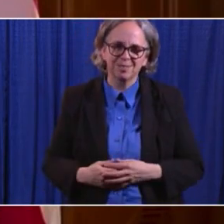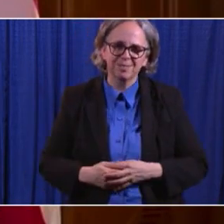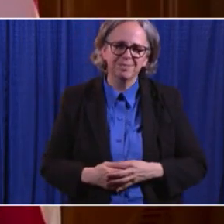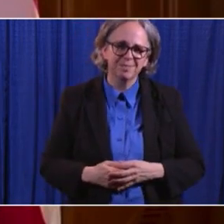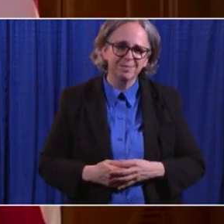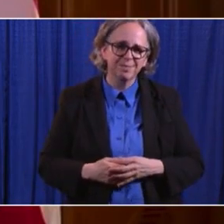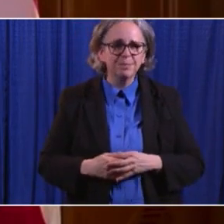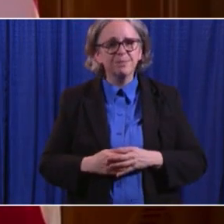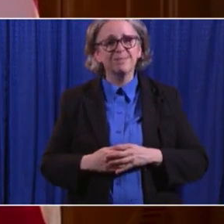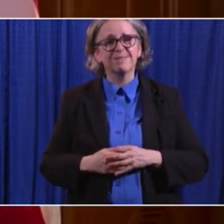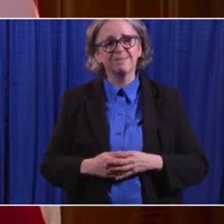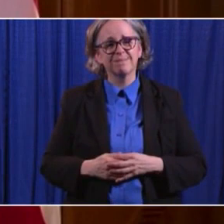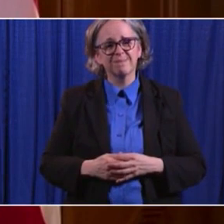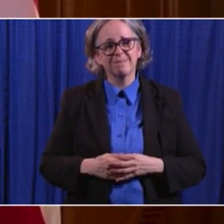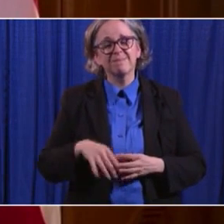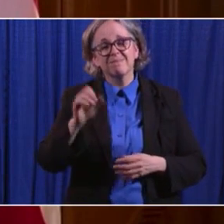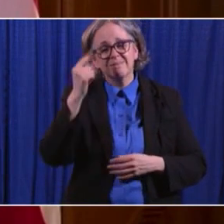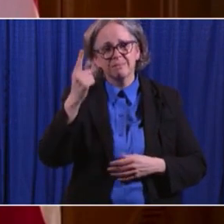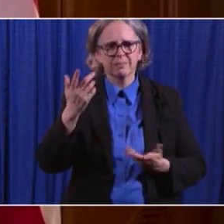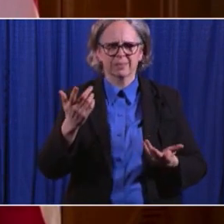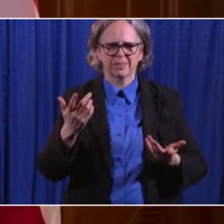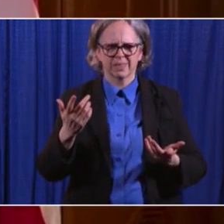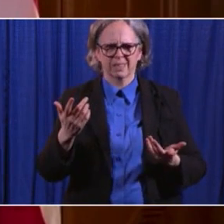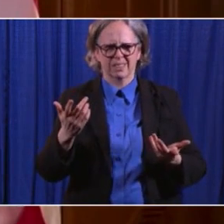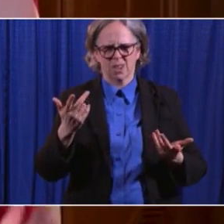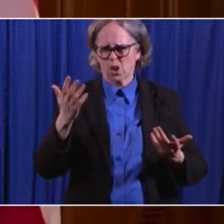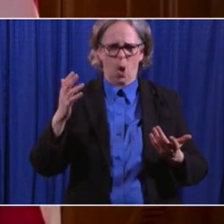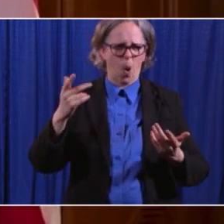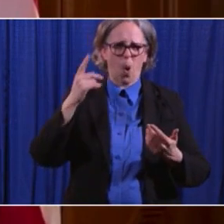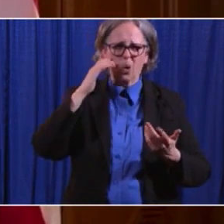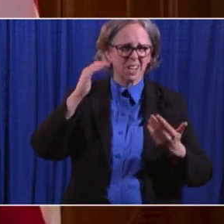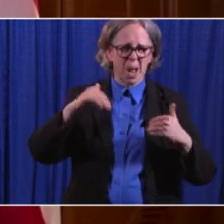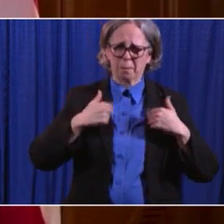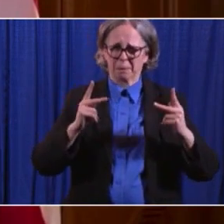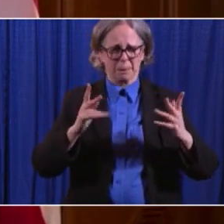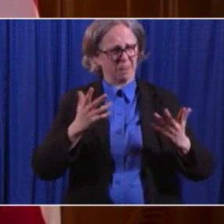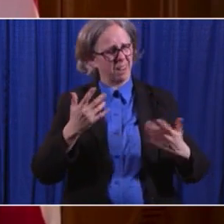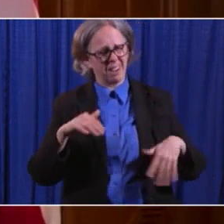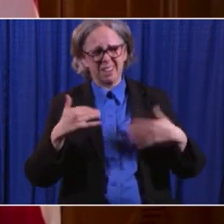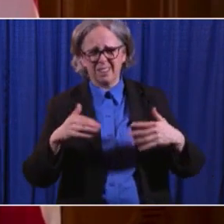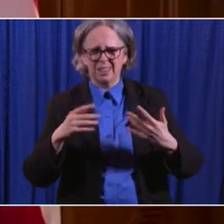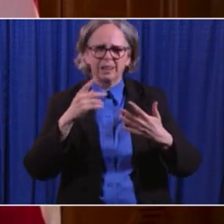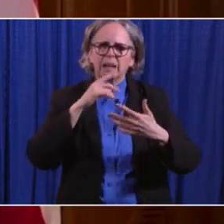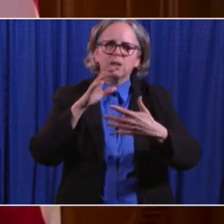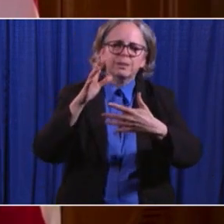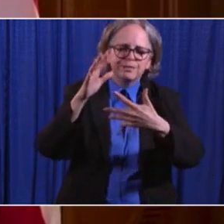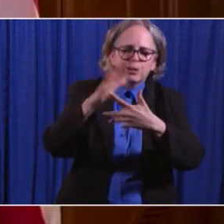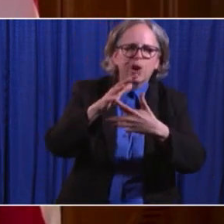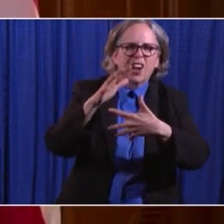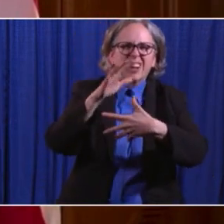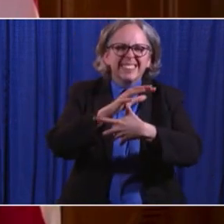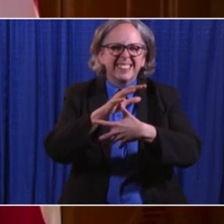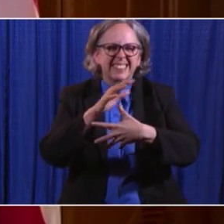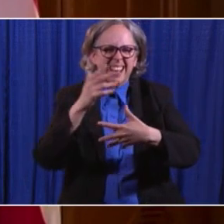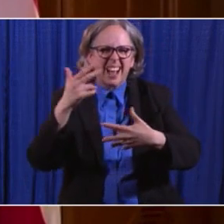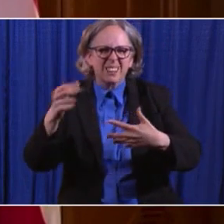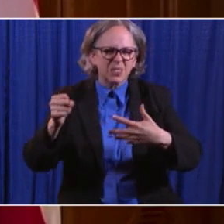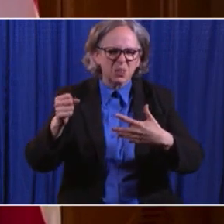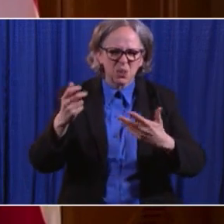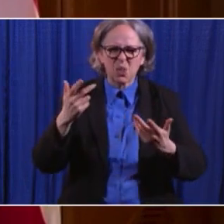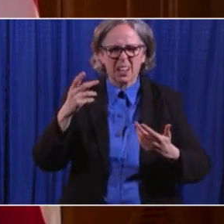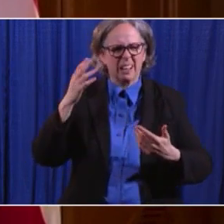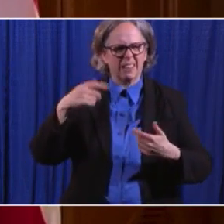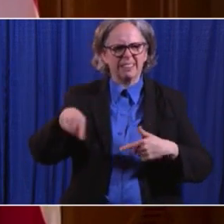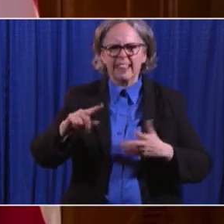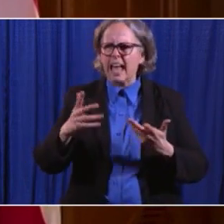who are older, we know those in high school, for example, those in junior high, we know that they're significant